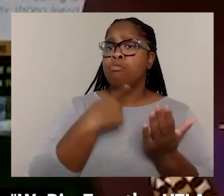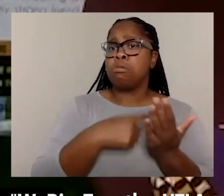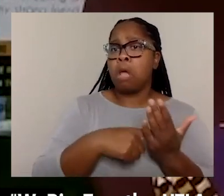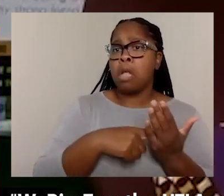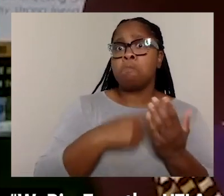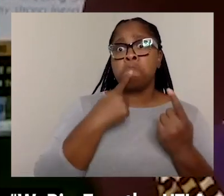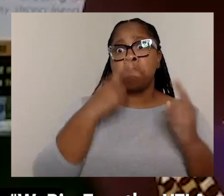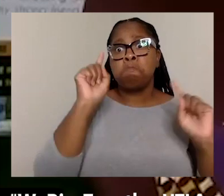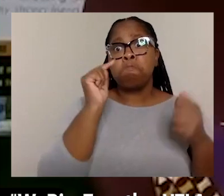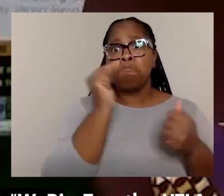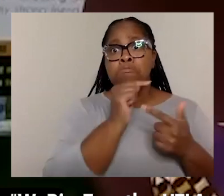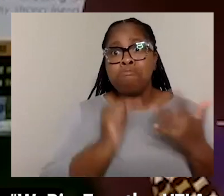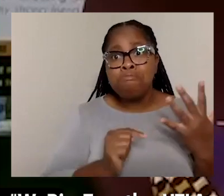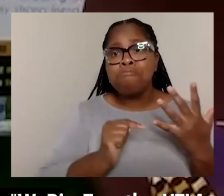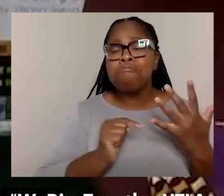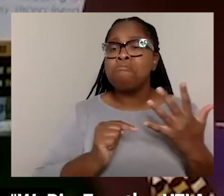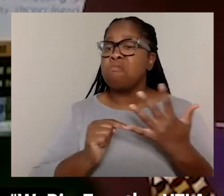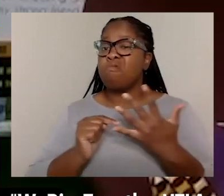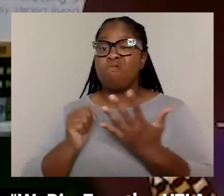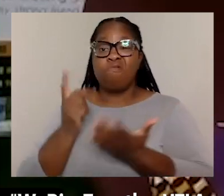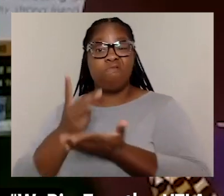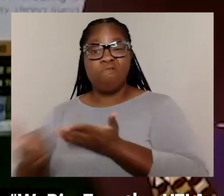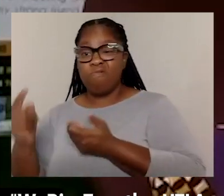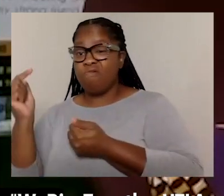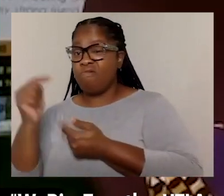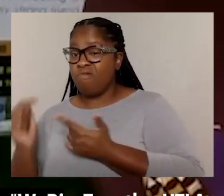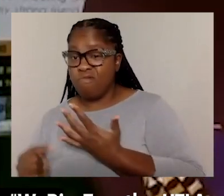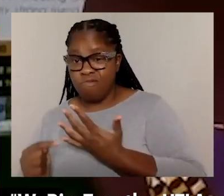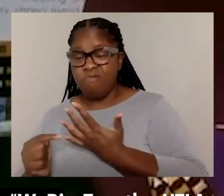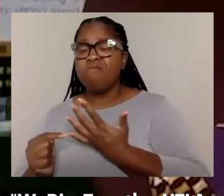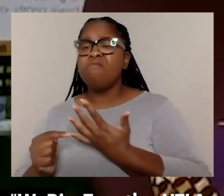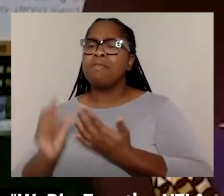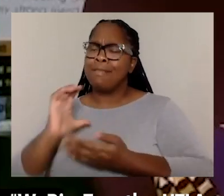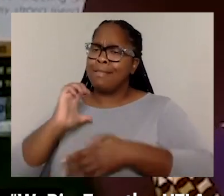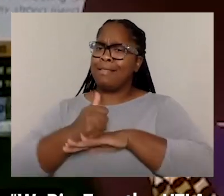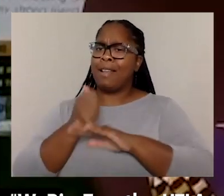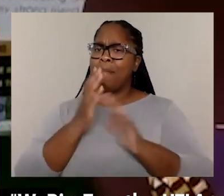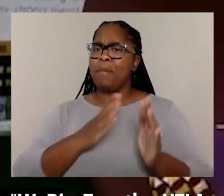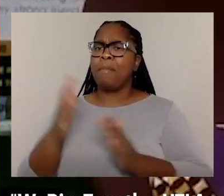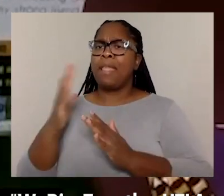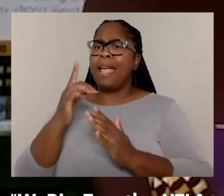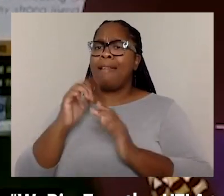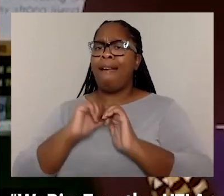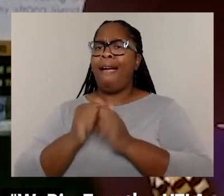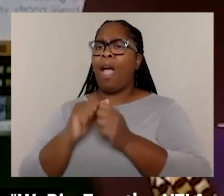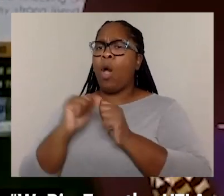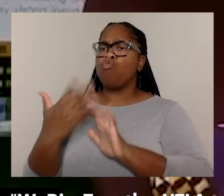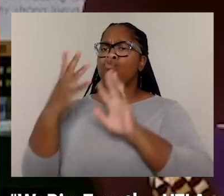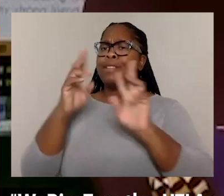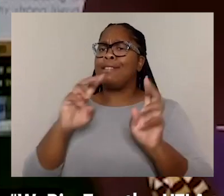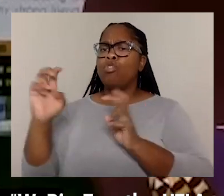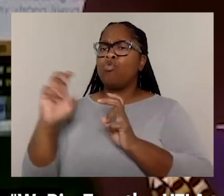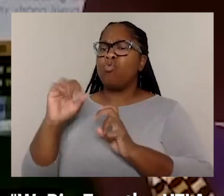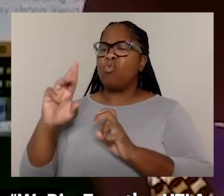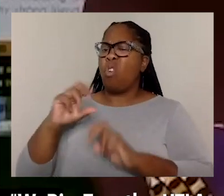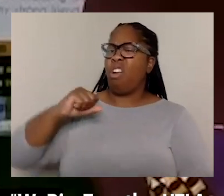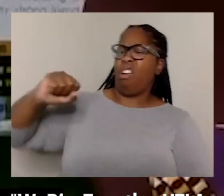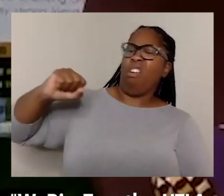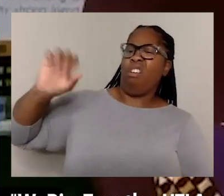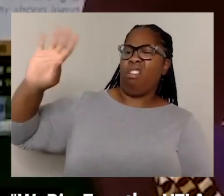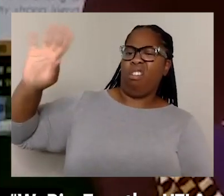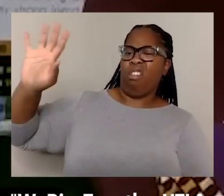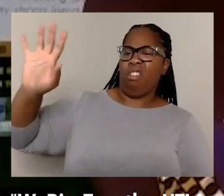and formulate a plan to address issues or pushback on unreasonable directives that